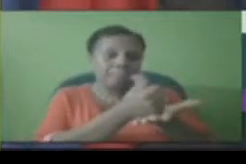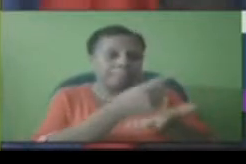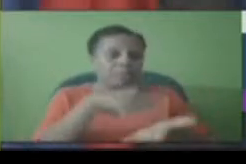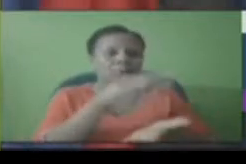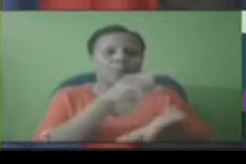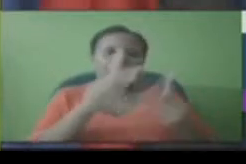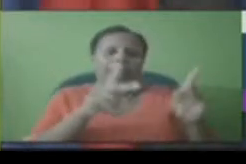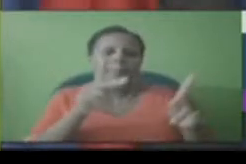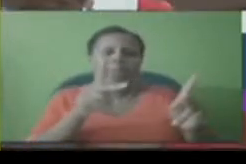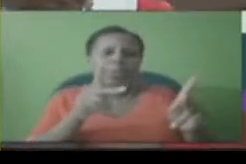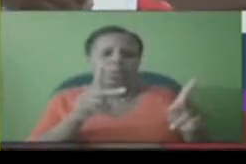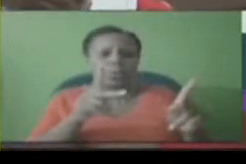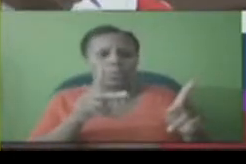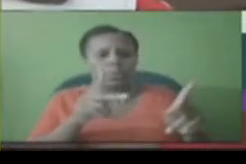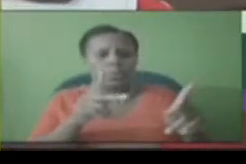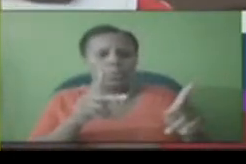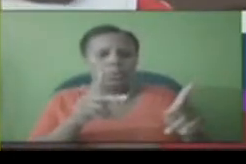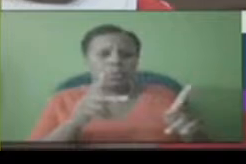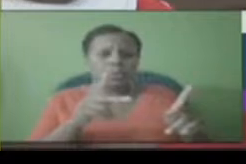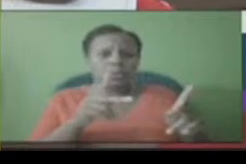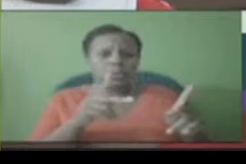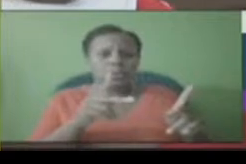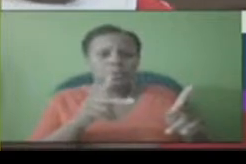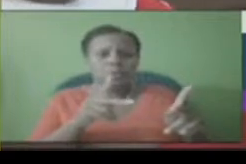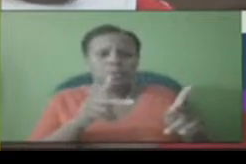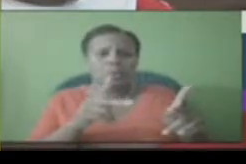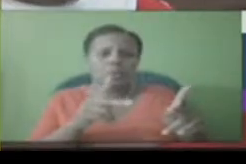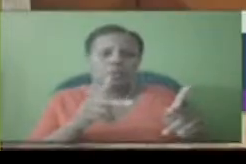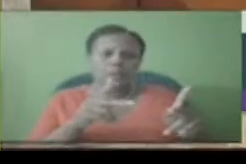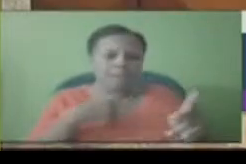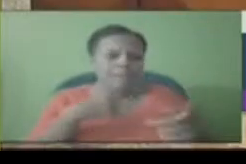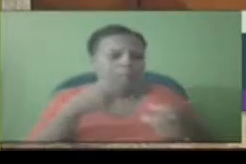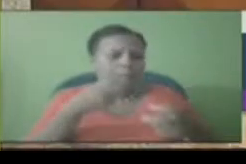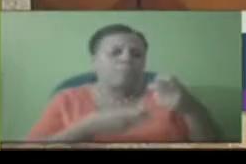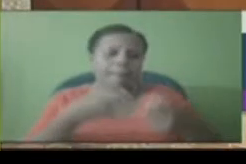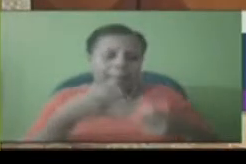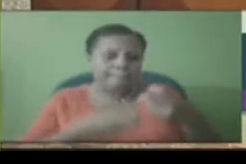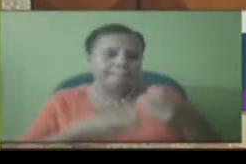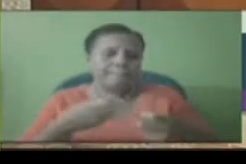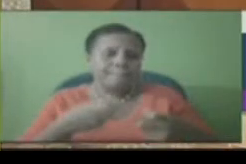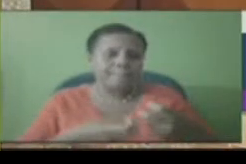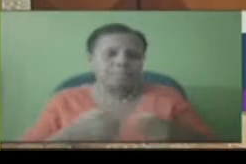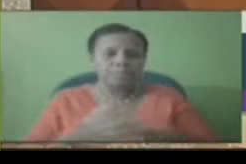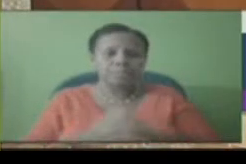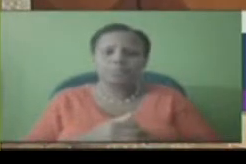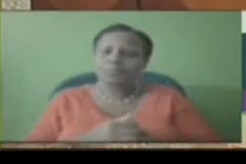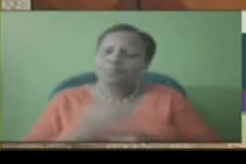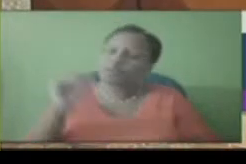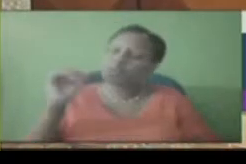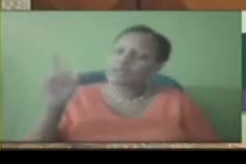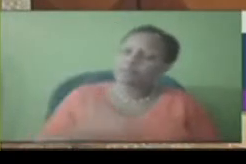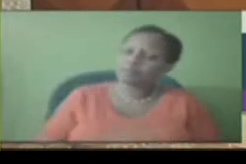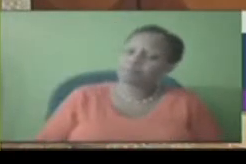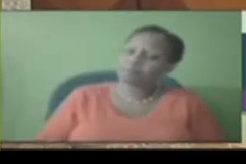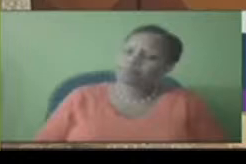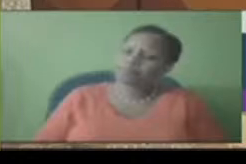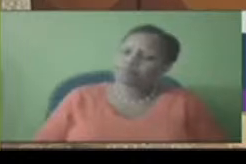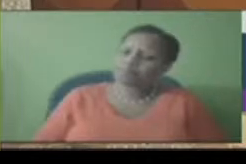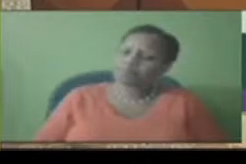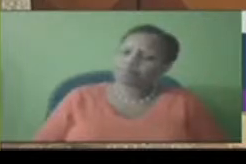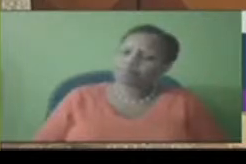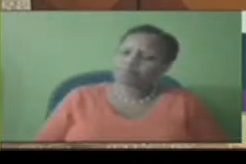A new drug, I wouldn't try to pronounce it, T1. I understand it's used for rheumatoid arthritis. Do we